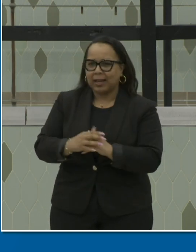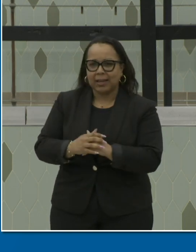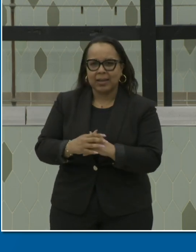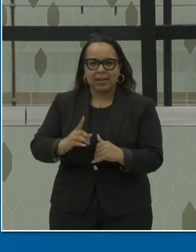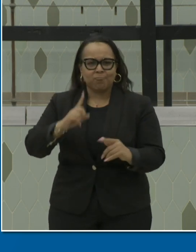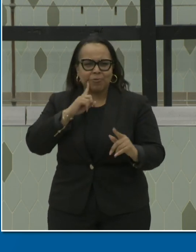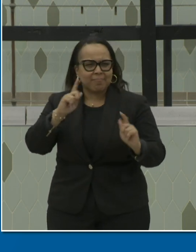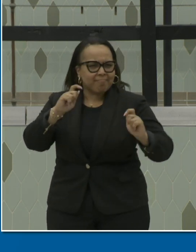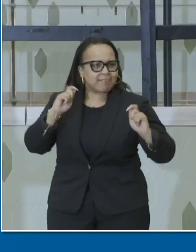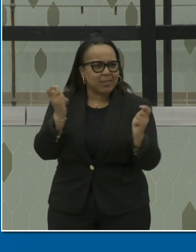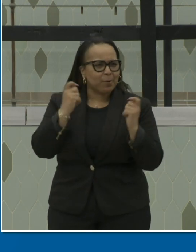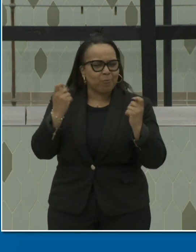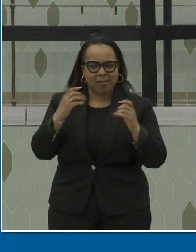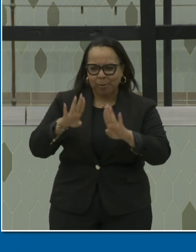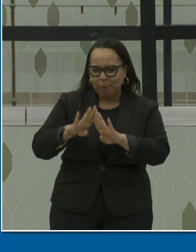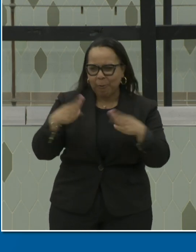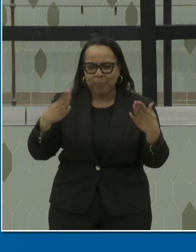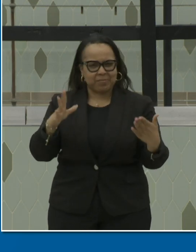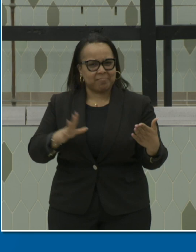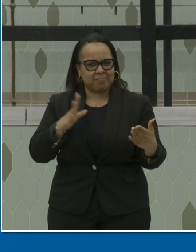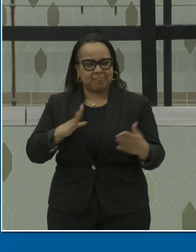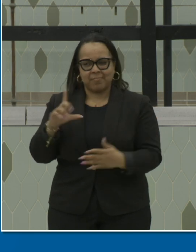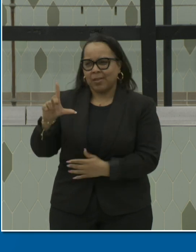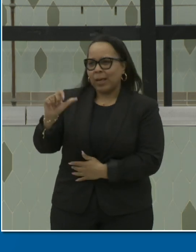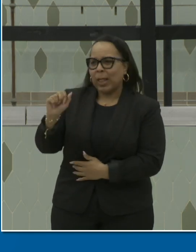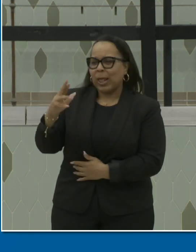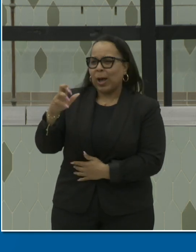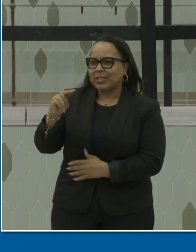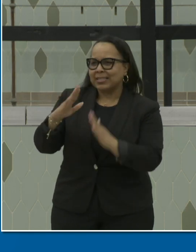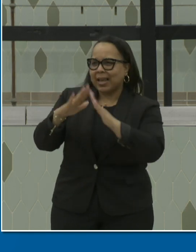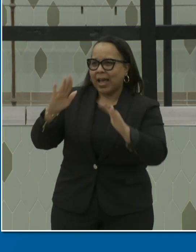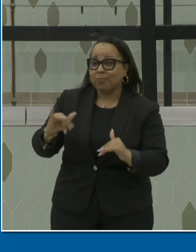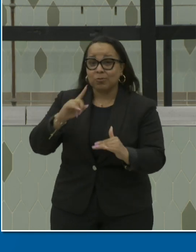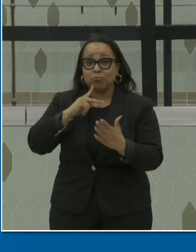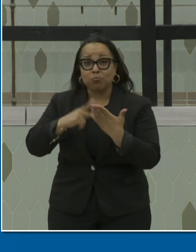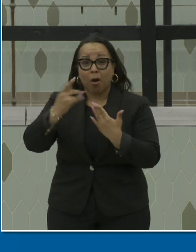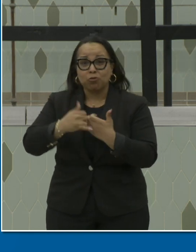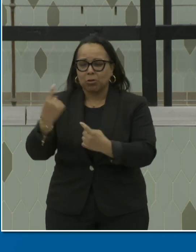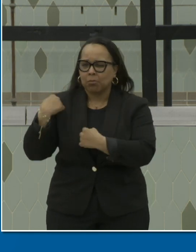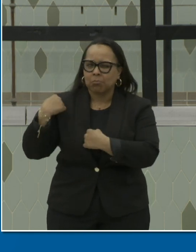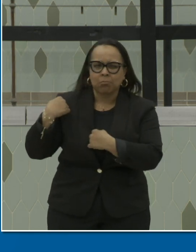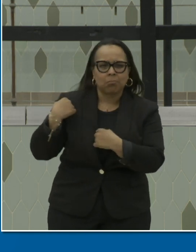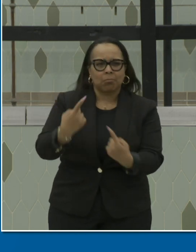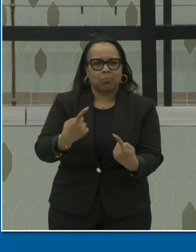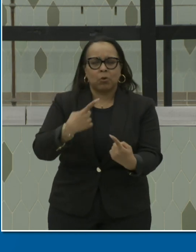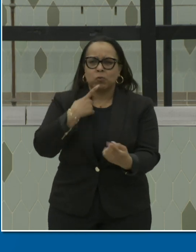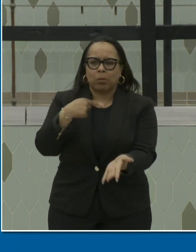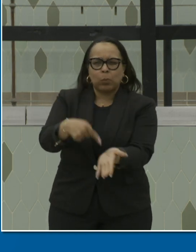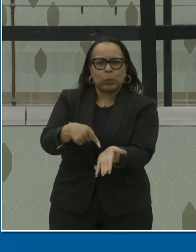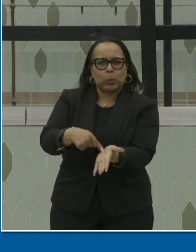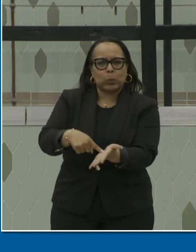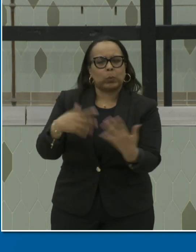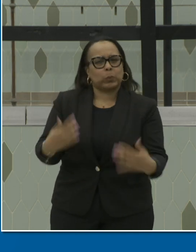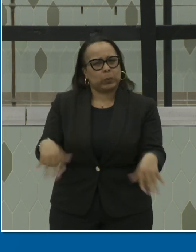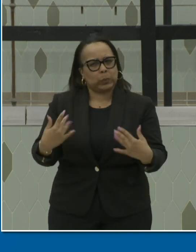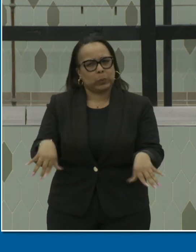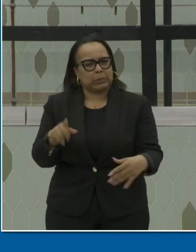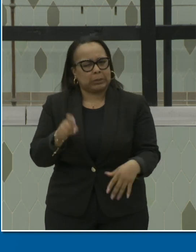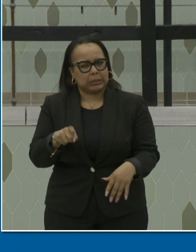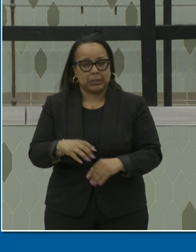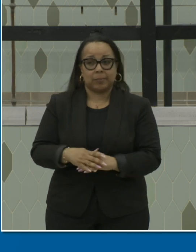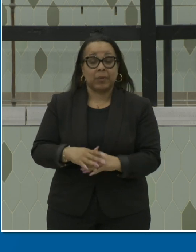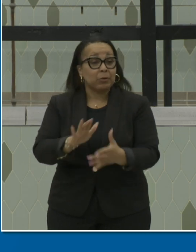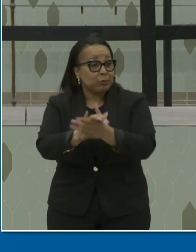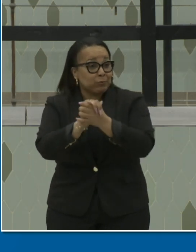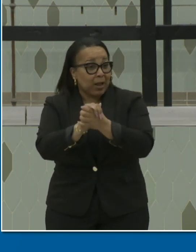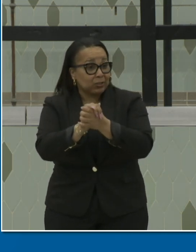to celebrate the grand opening of Lawson House, a project that's been long in the coming but long needed.